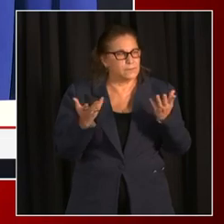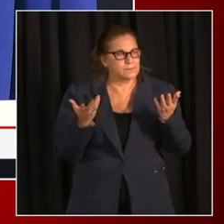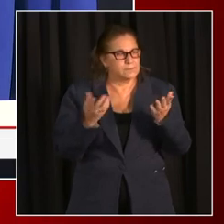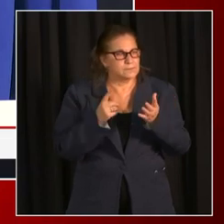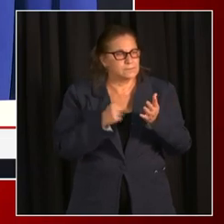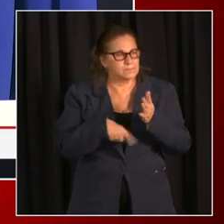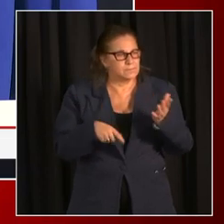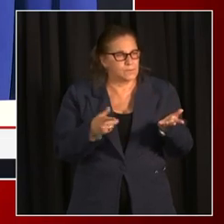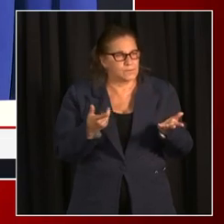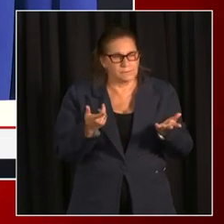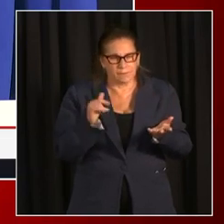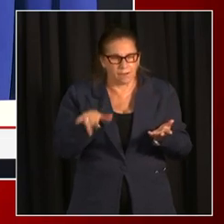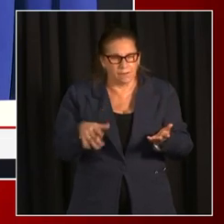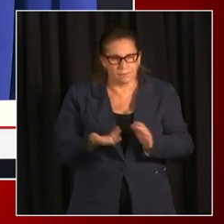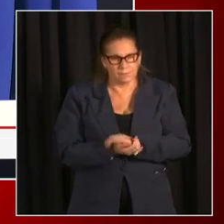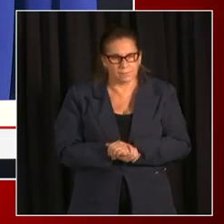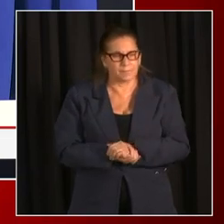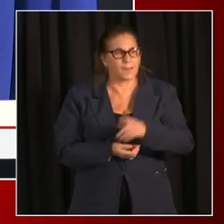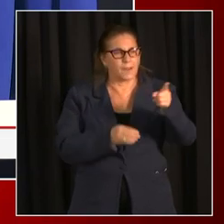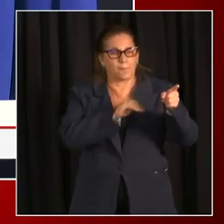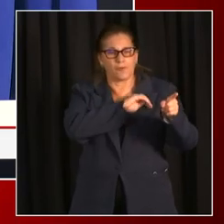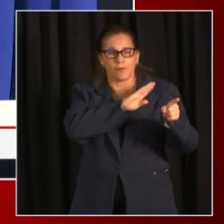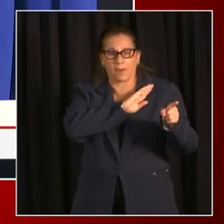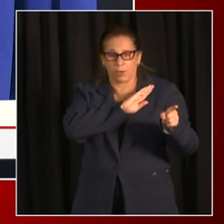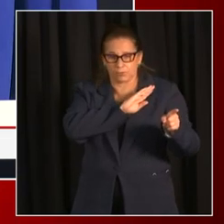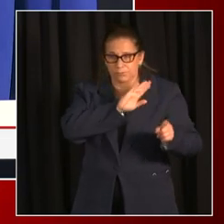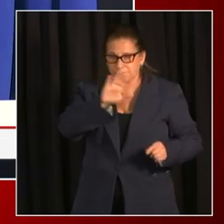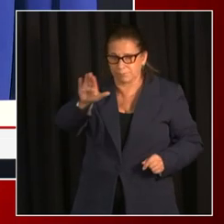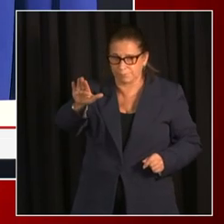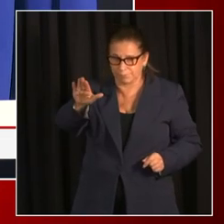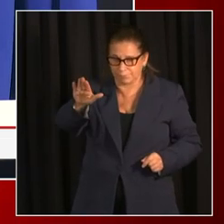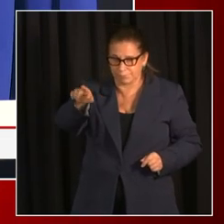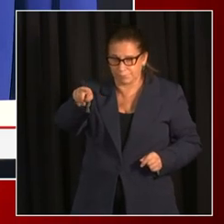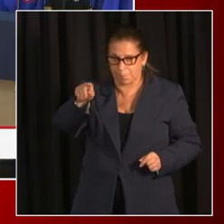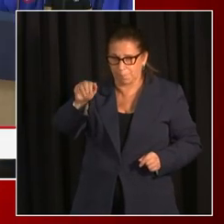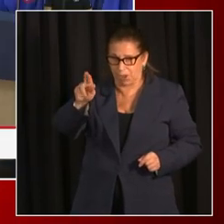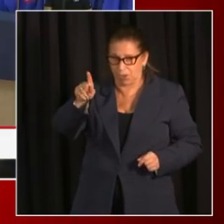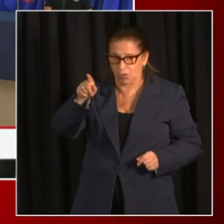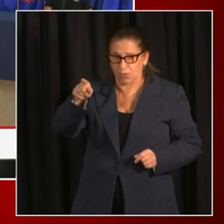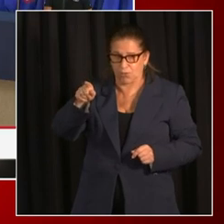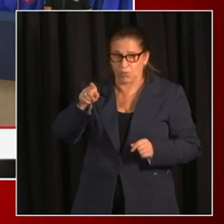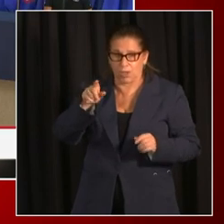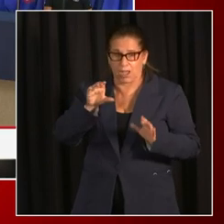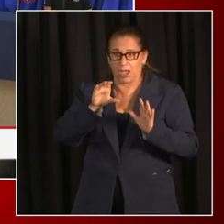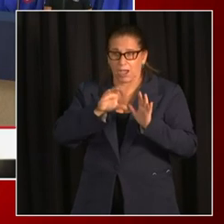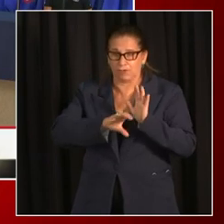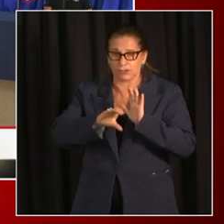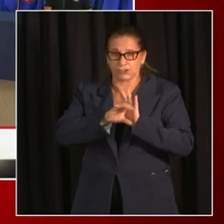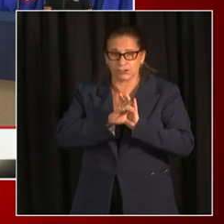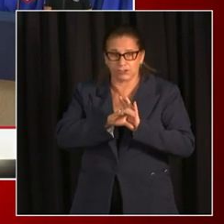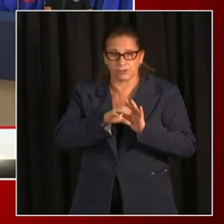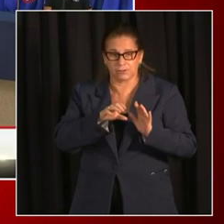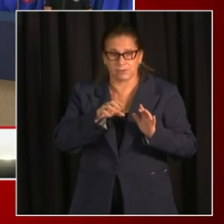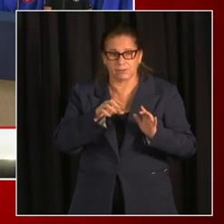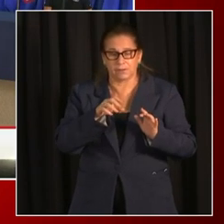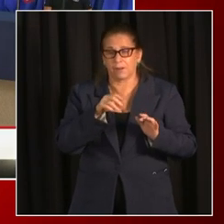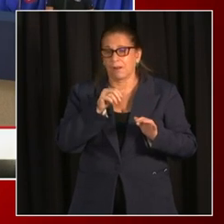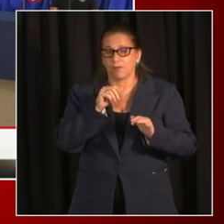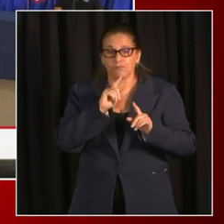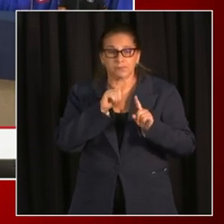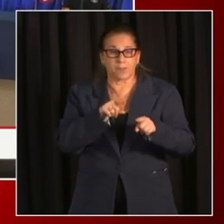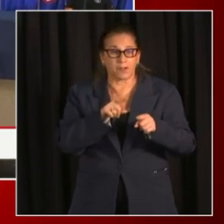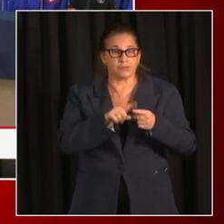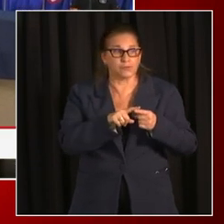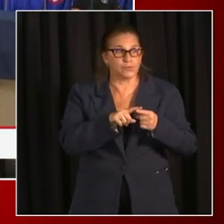Let me just jump in and say, Mark, I think that you characterized it exactly right. We weren't responding to a